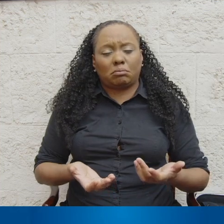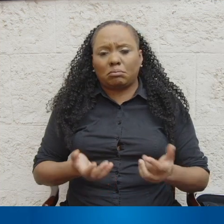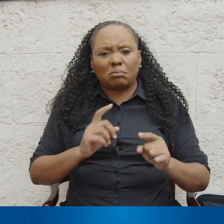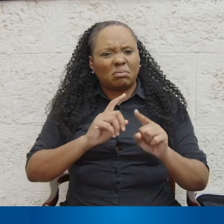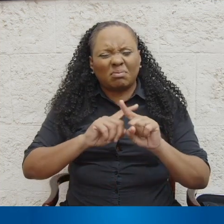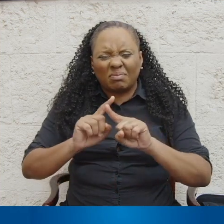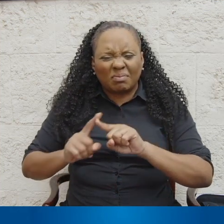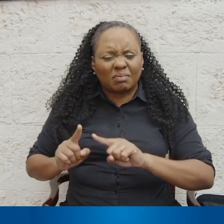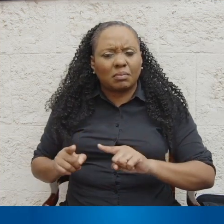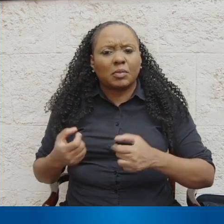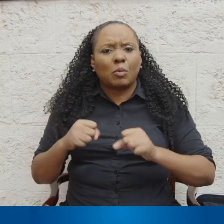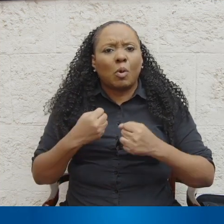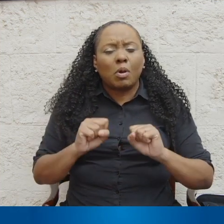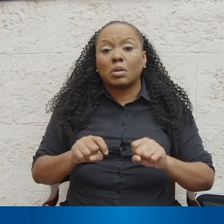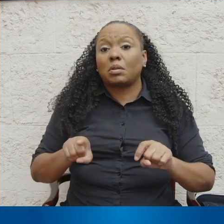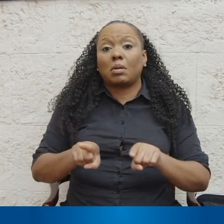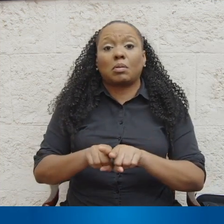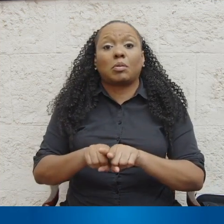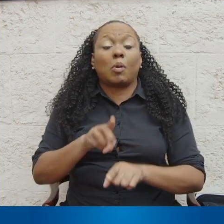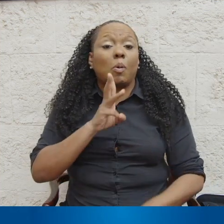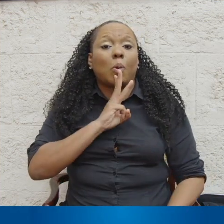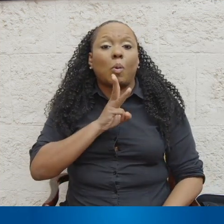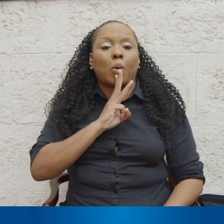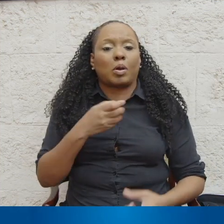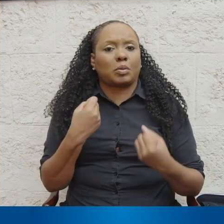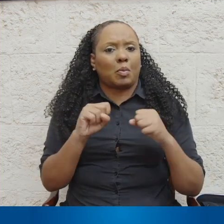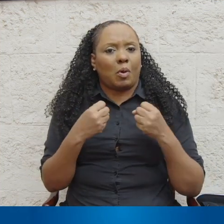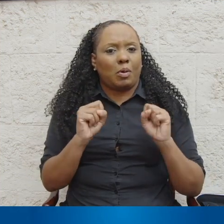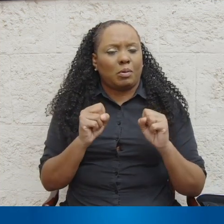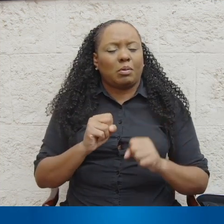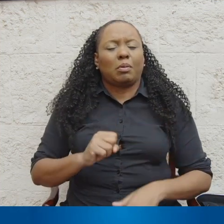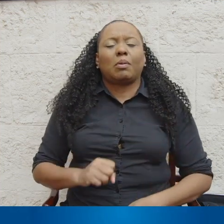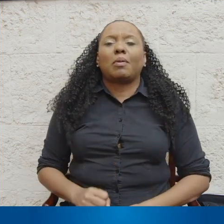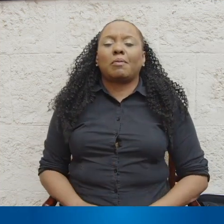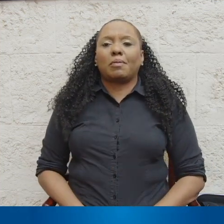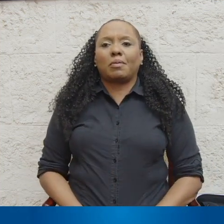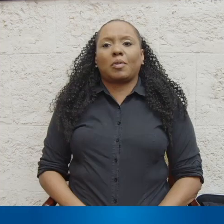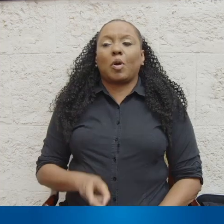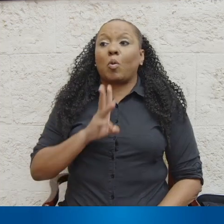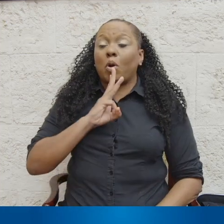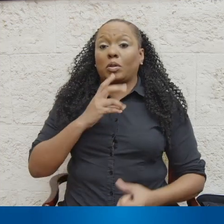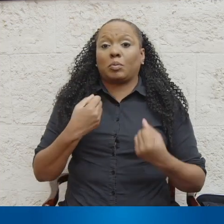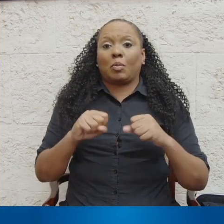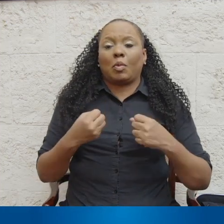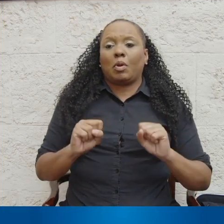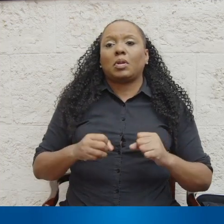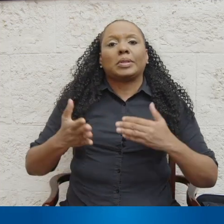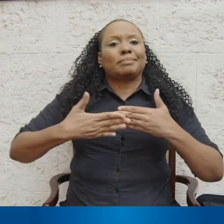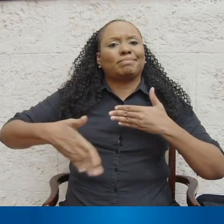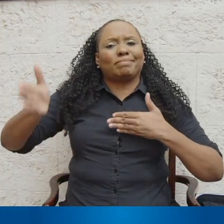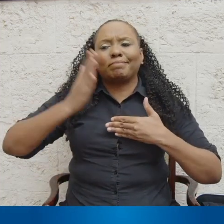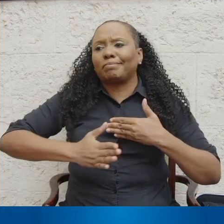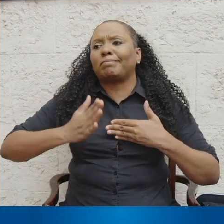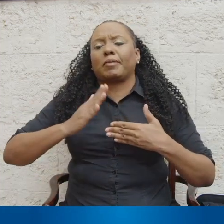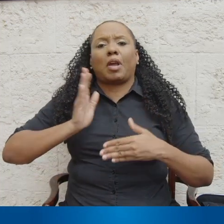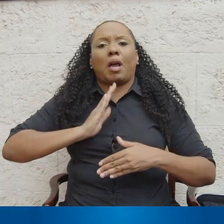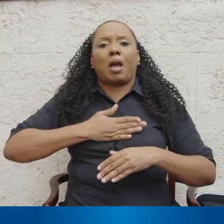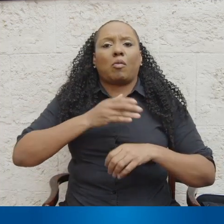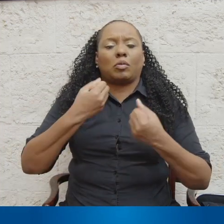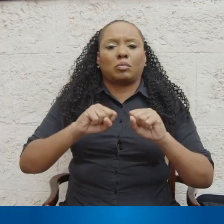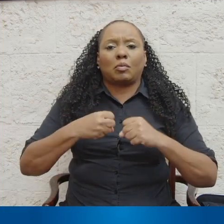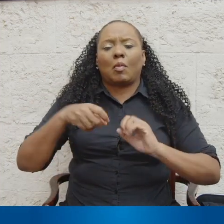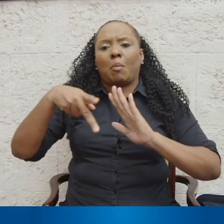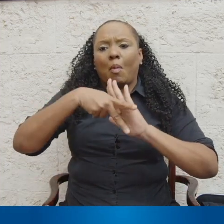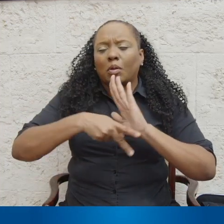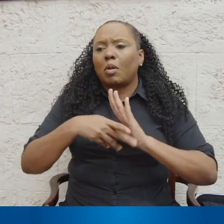sports is another area that we're looking to see how best that we can trigger that. And these are the things that, going forward, the sports policy